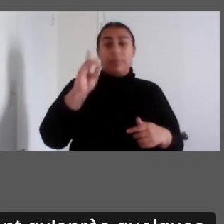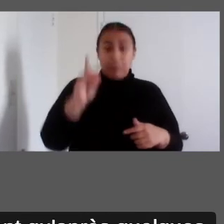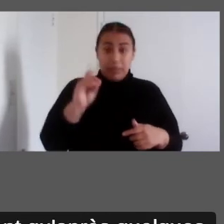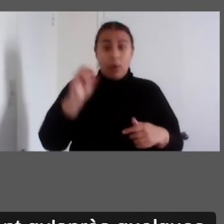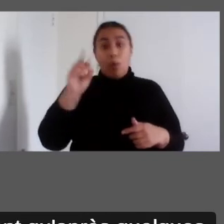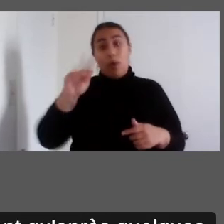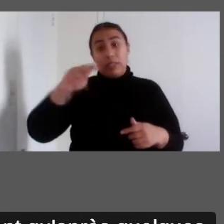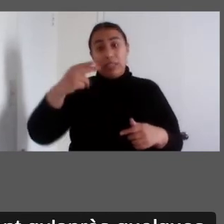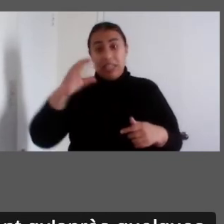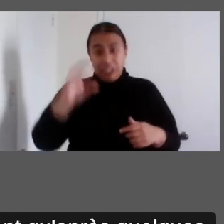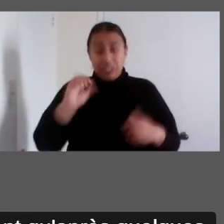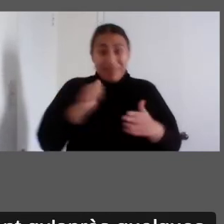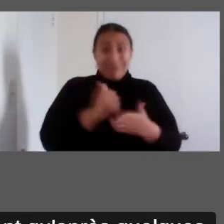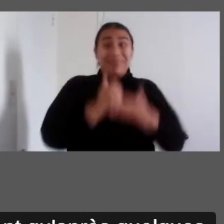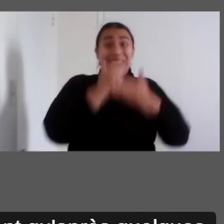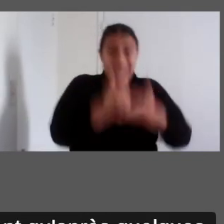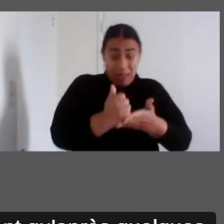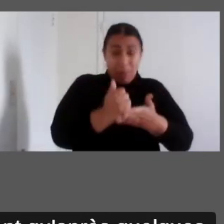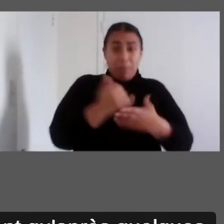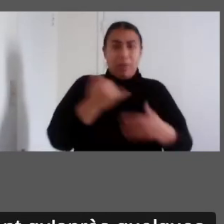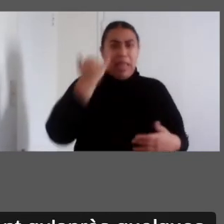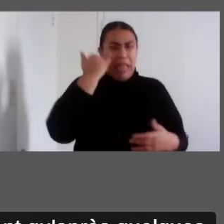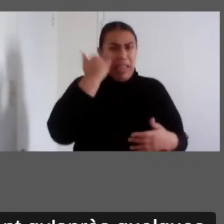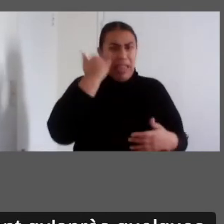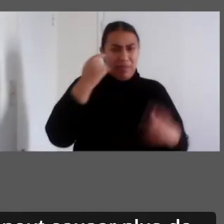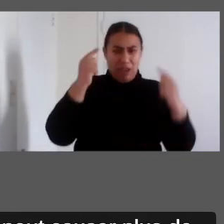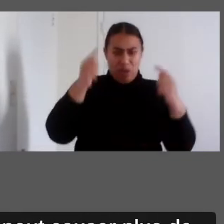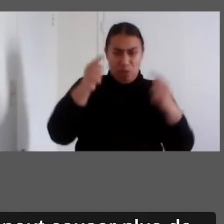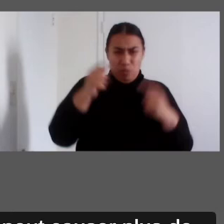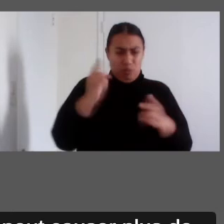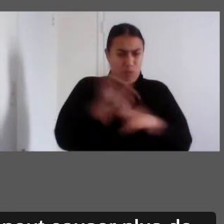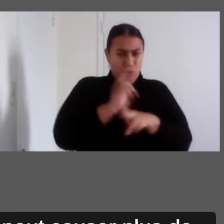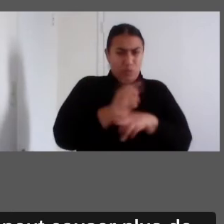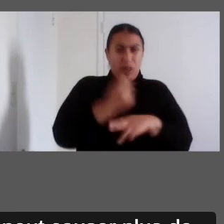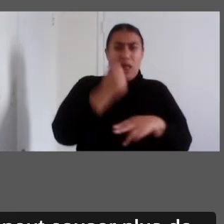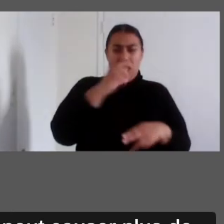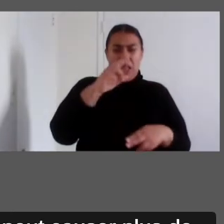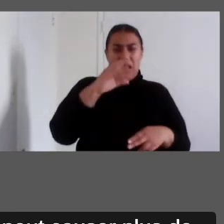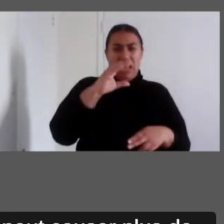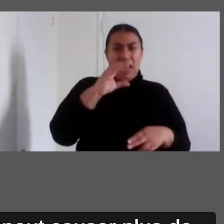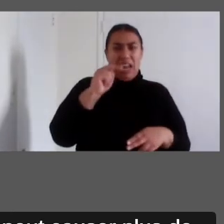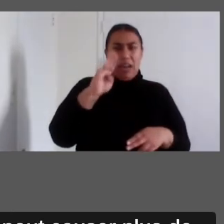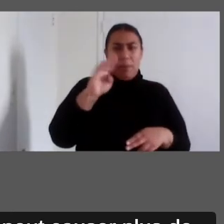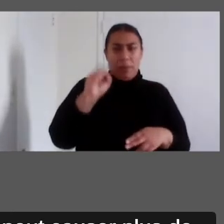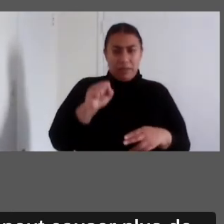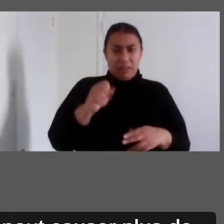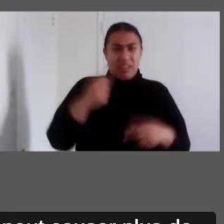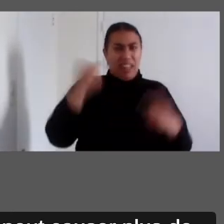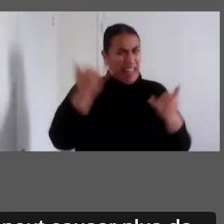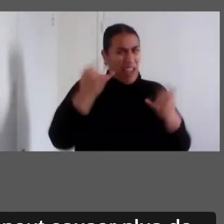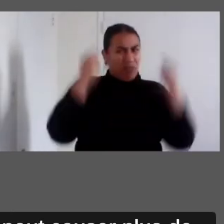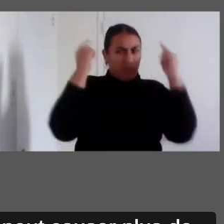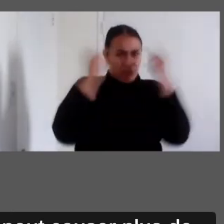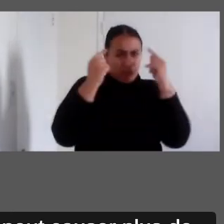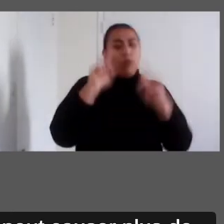an interesting thing to go over. Sometimes patients who use medication for headaches will say that after a while of using this, after a